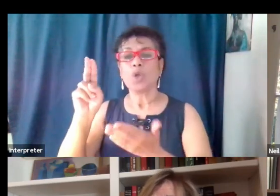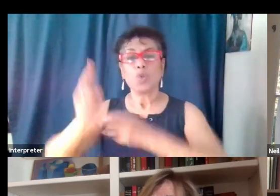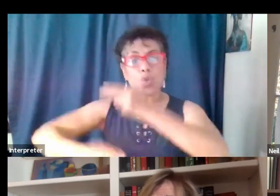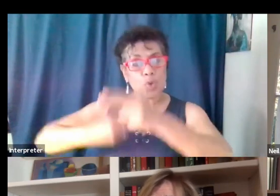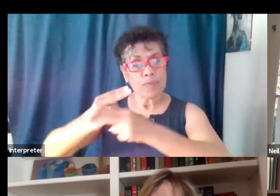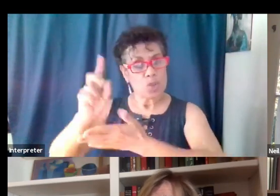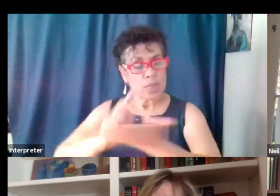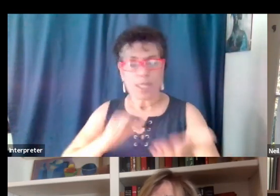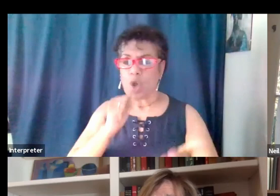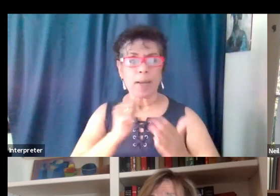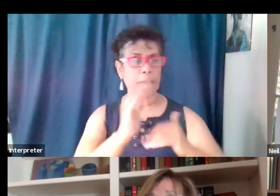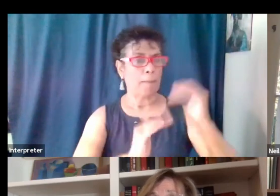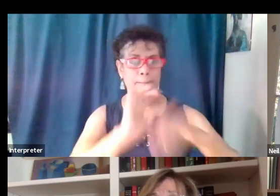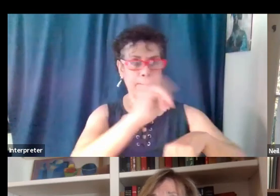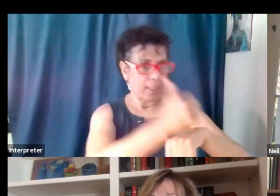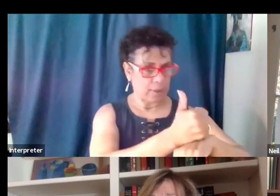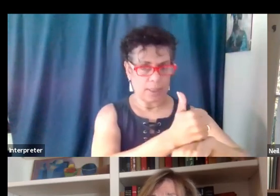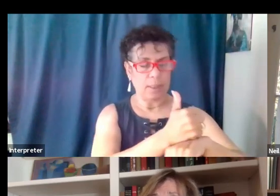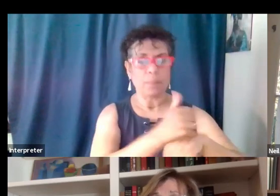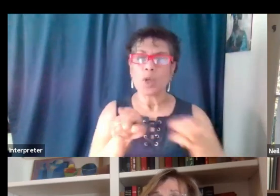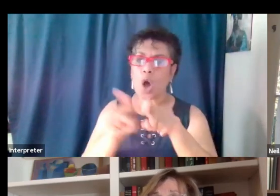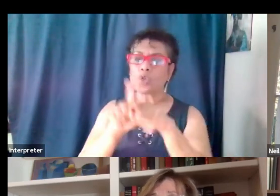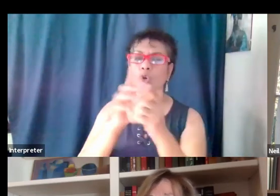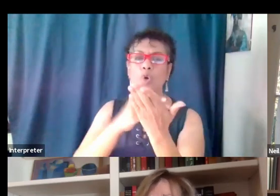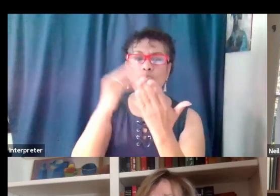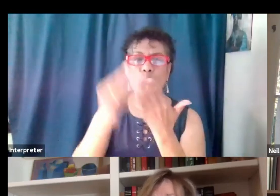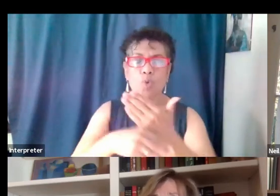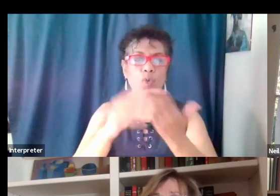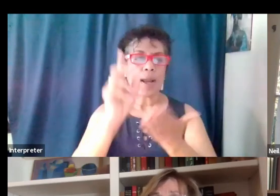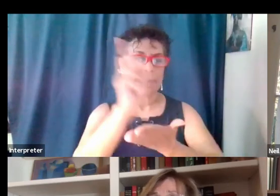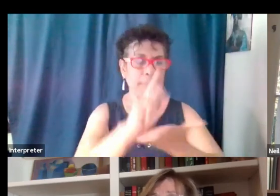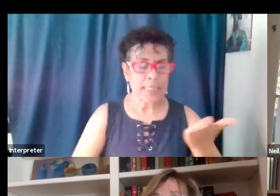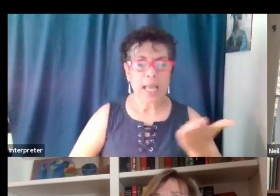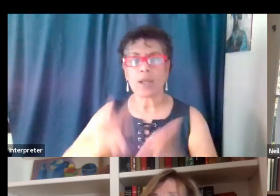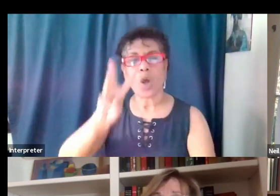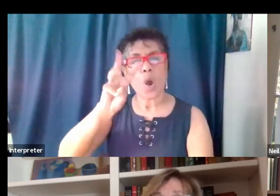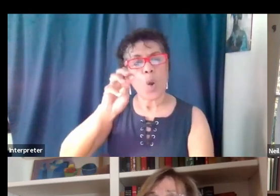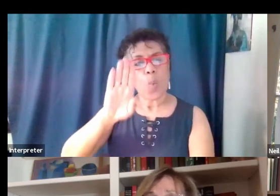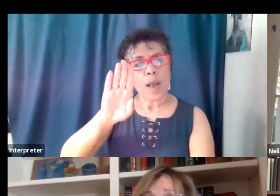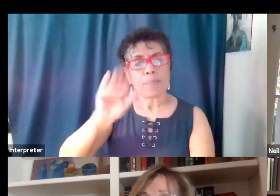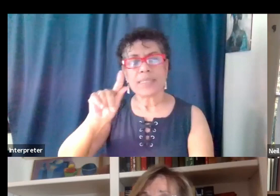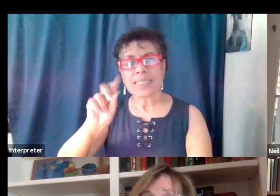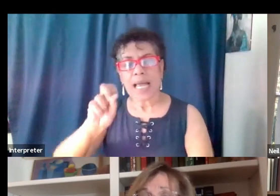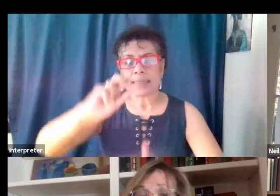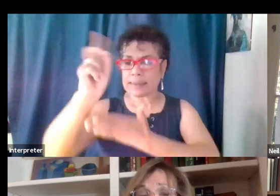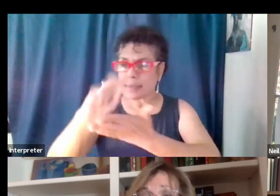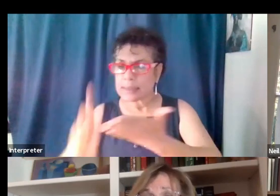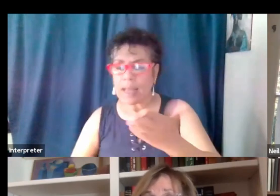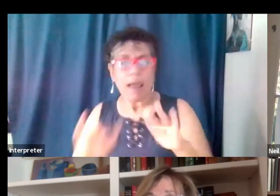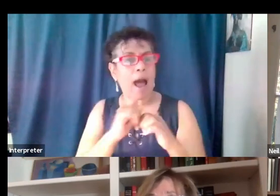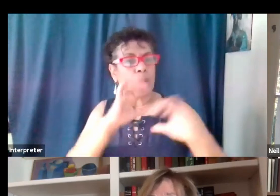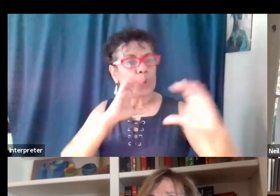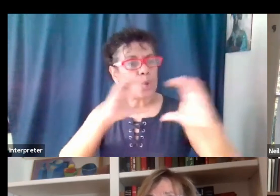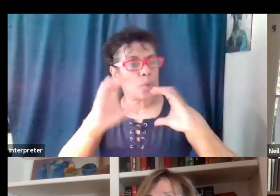building design or facilities design, but it's about program design, it's about website design, it's about how you